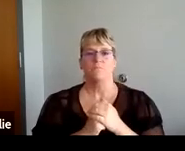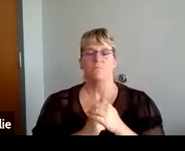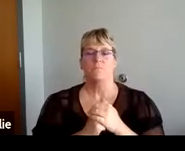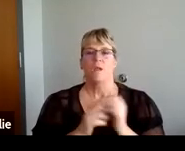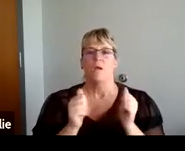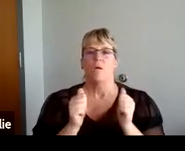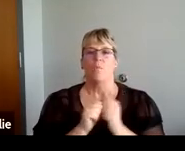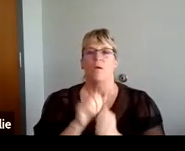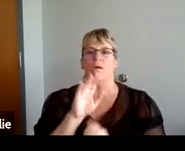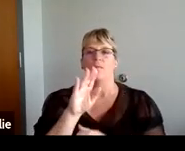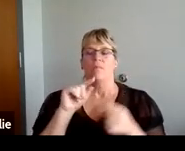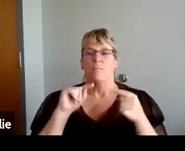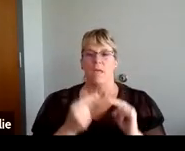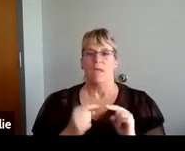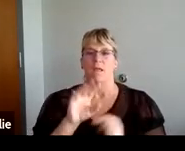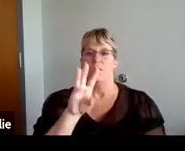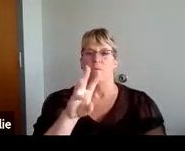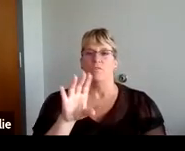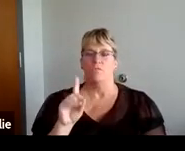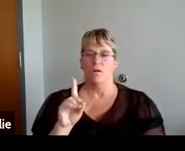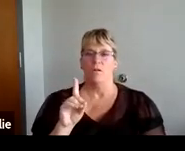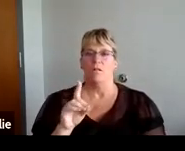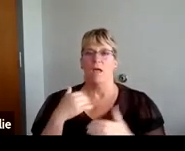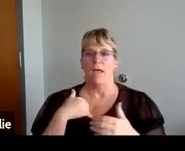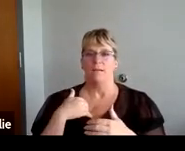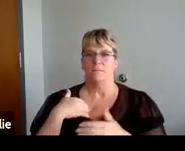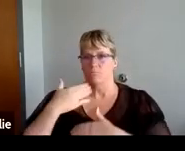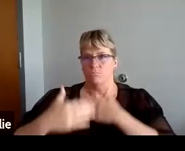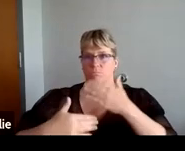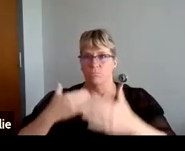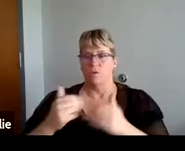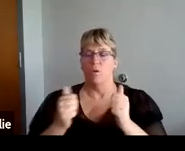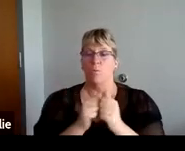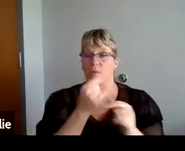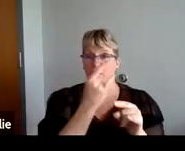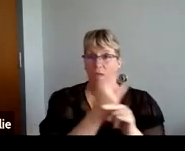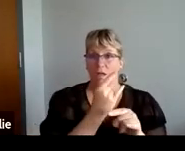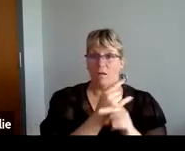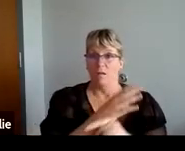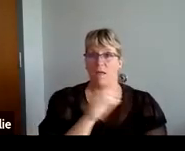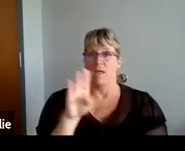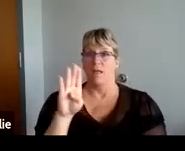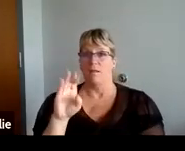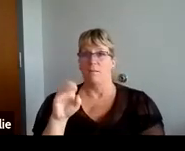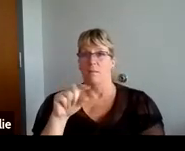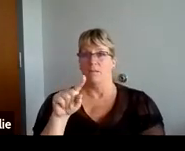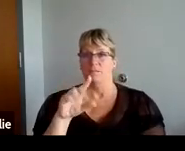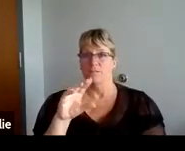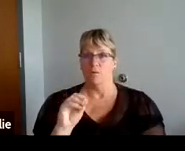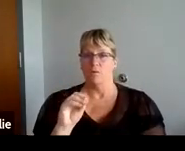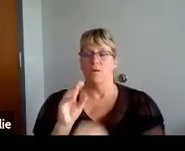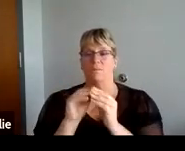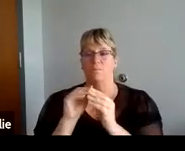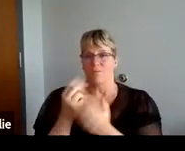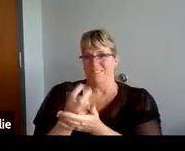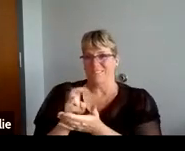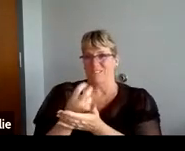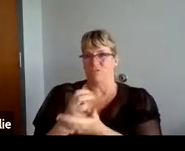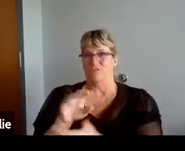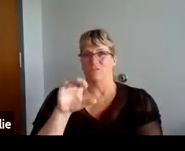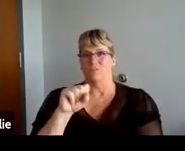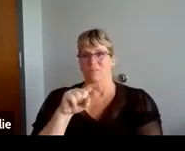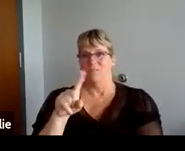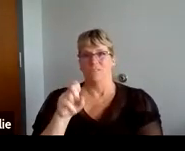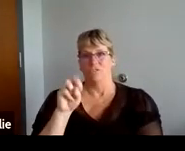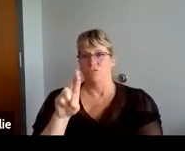withdrawal has a similar progression. The risk with alcohol and benzo withdrawal, however, is seizures. I have seen